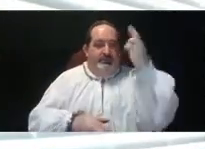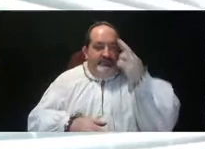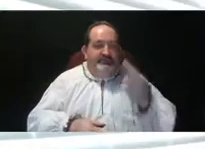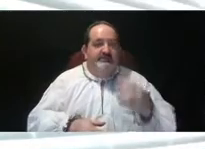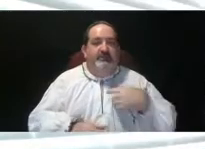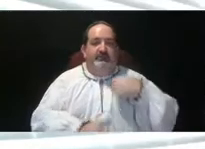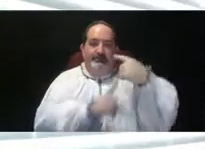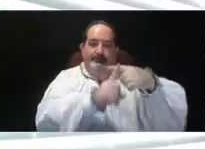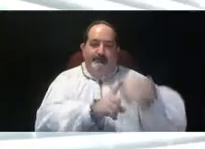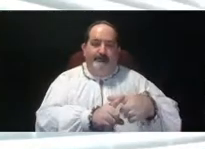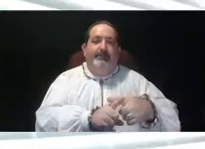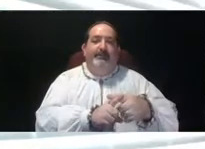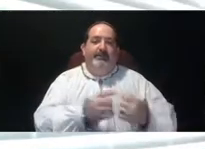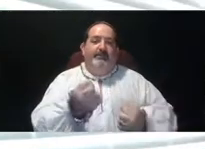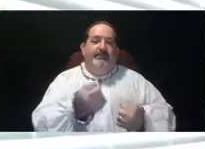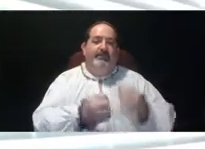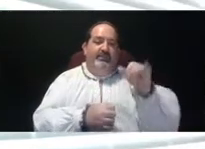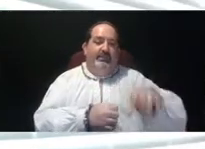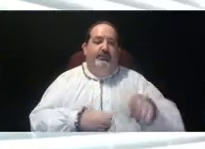highlight. And then